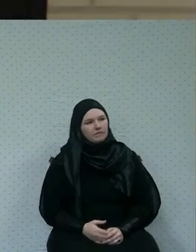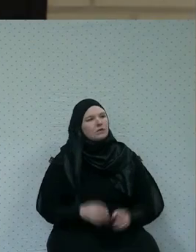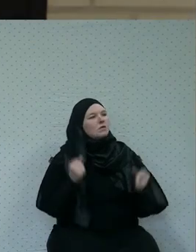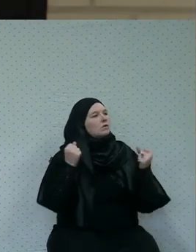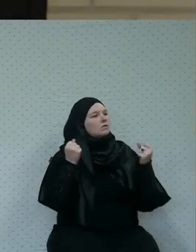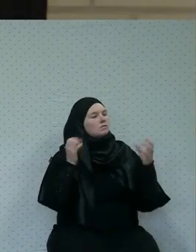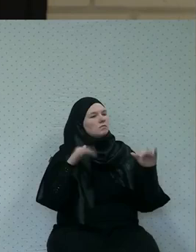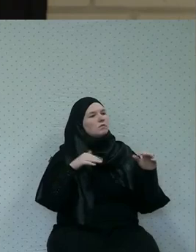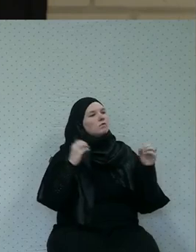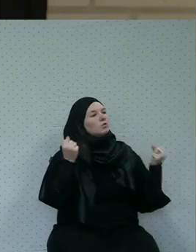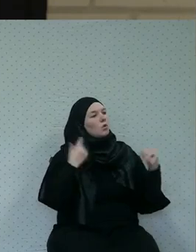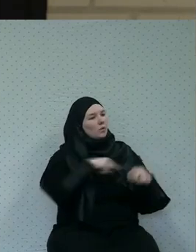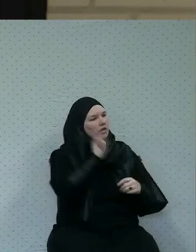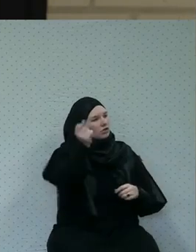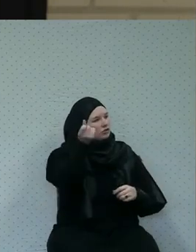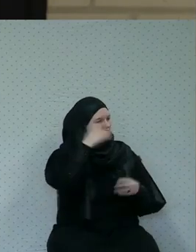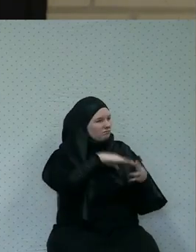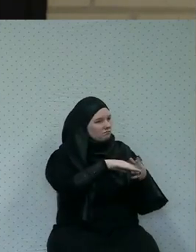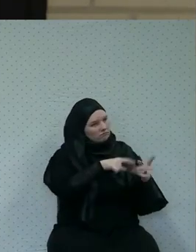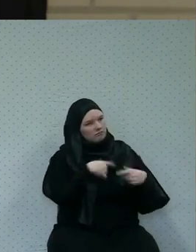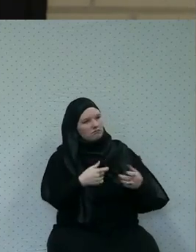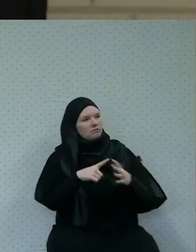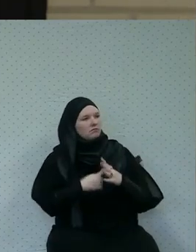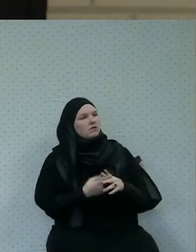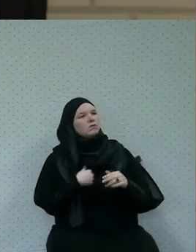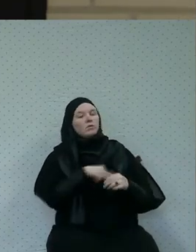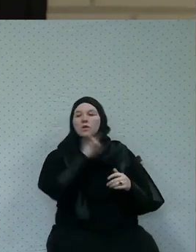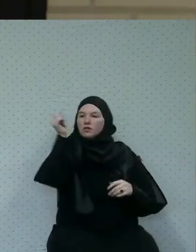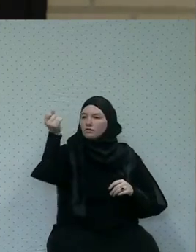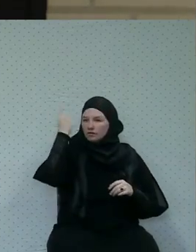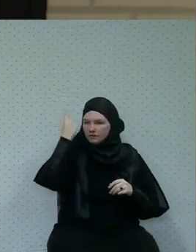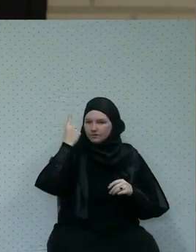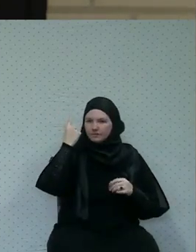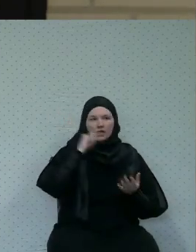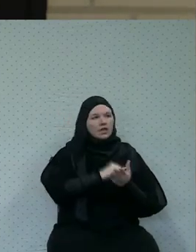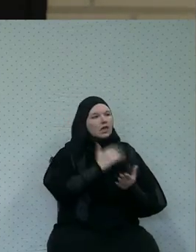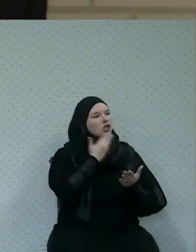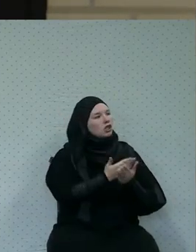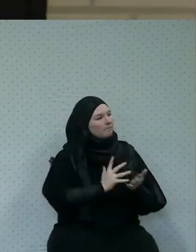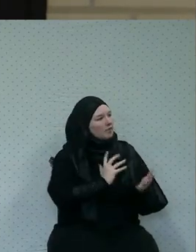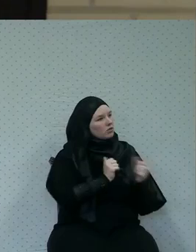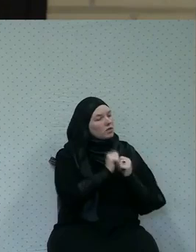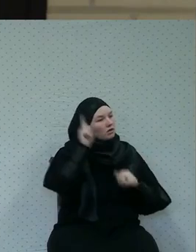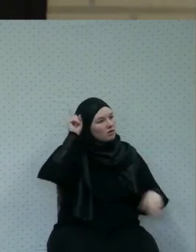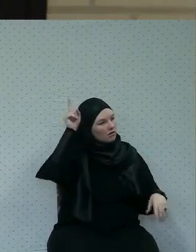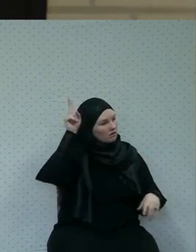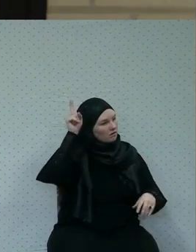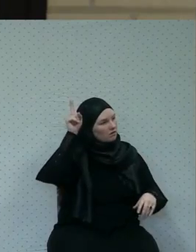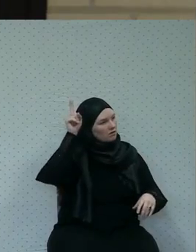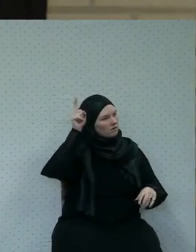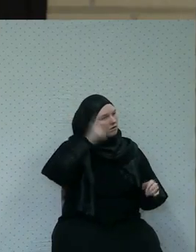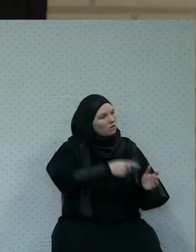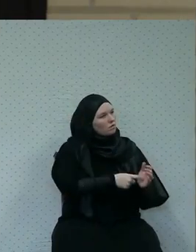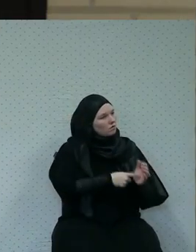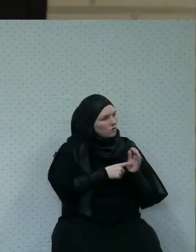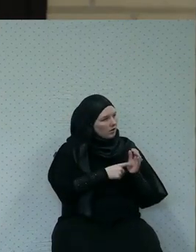So we understand, I hope, that good manners with Allah